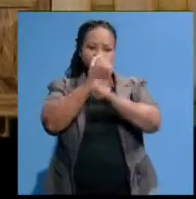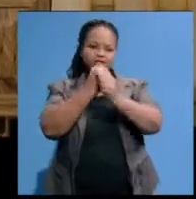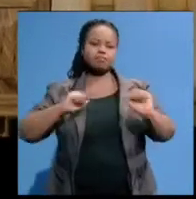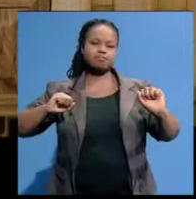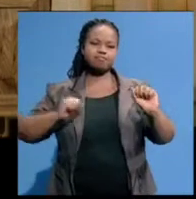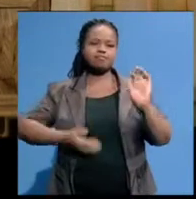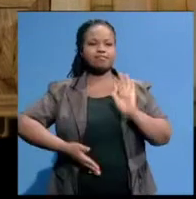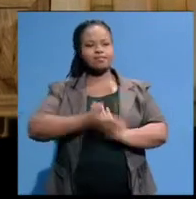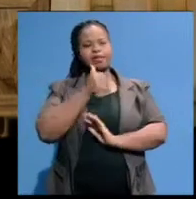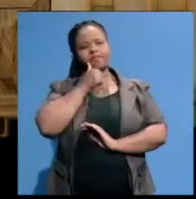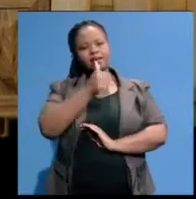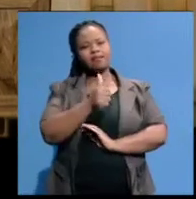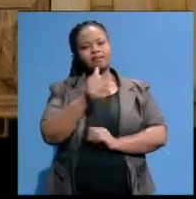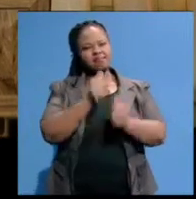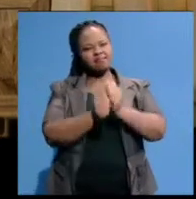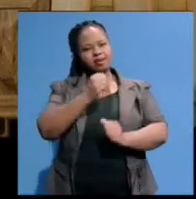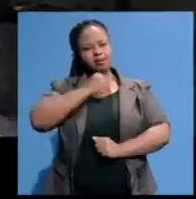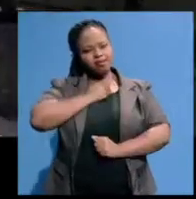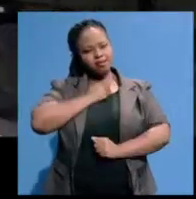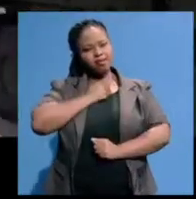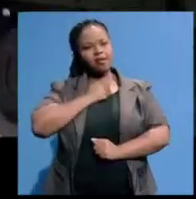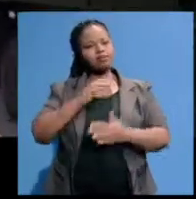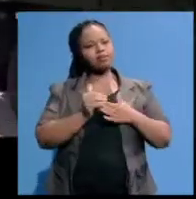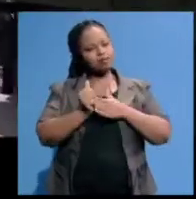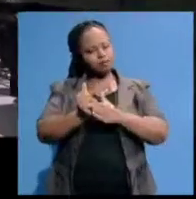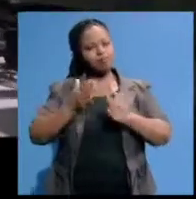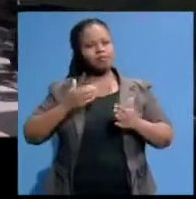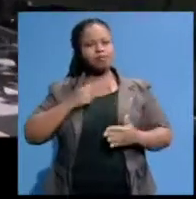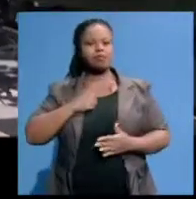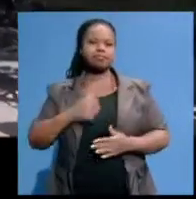brother, my mentor, my leader.